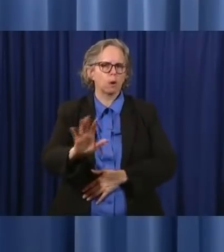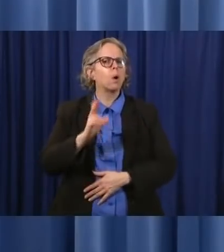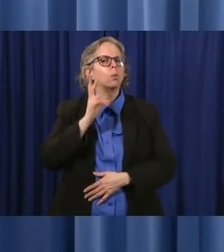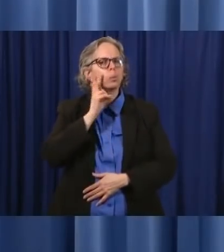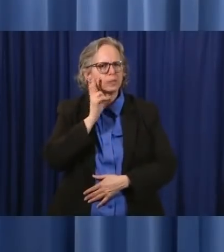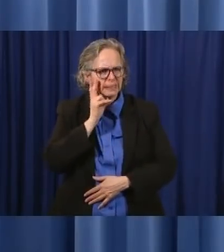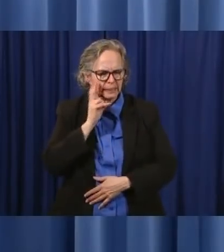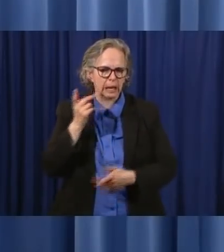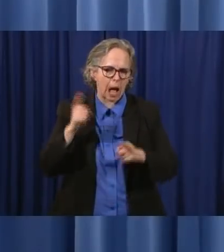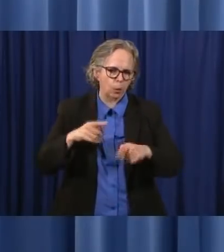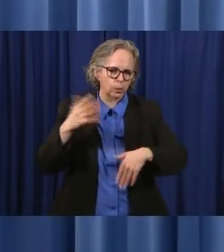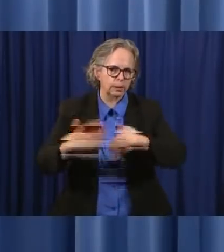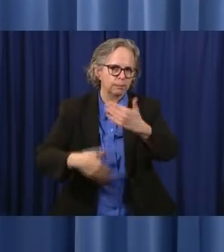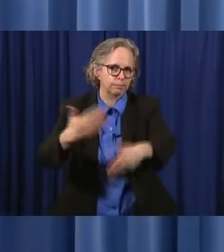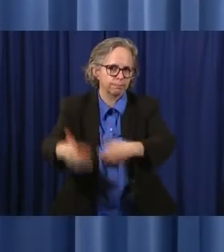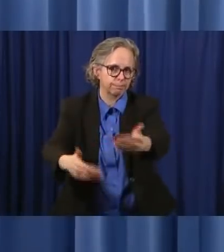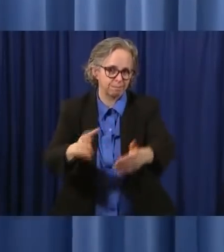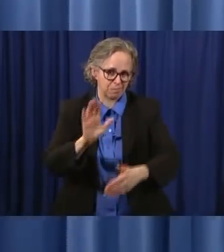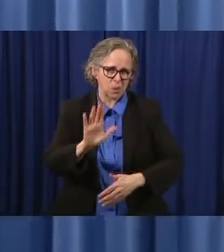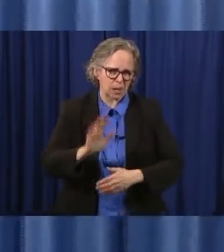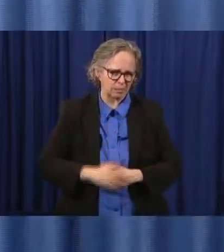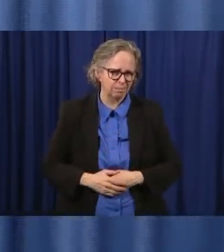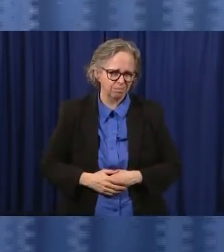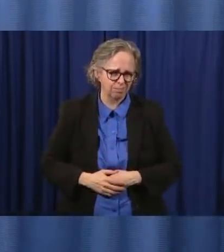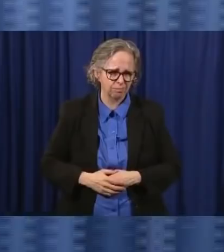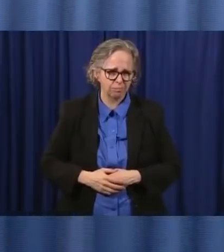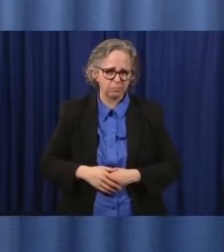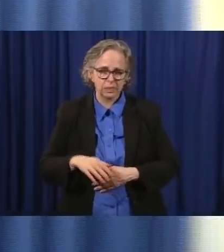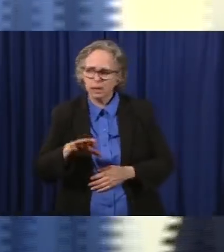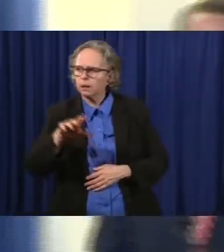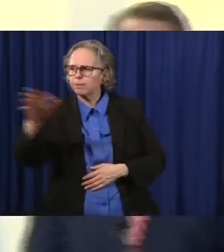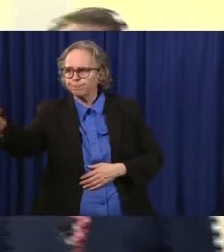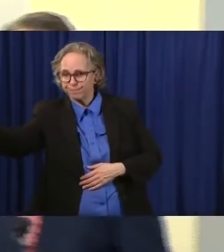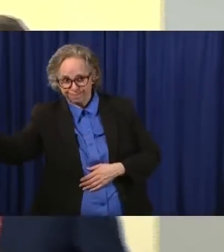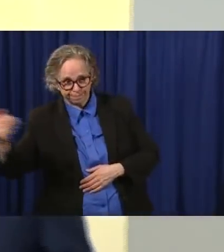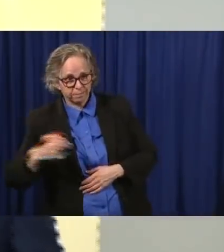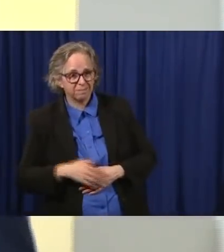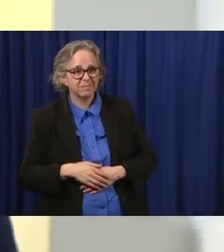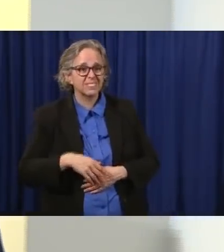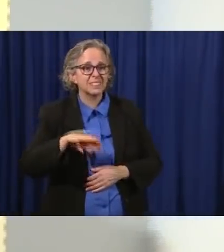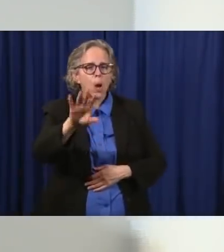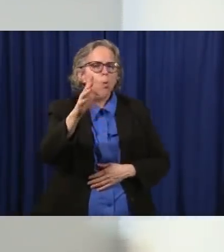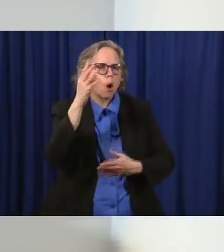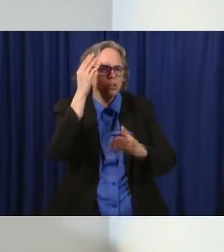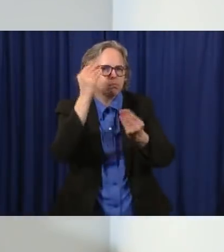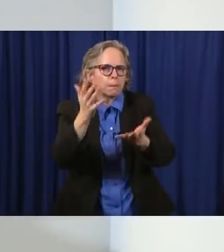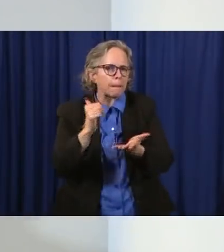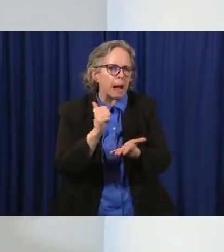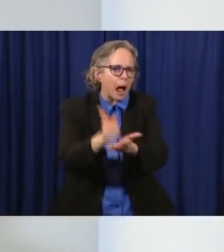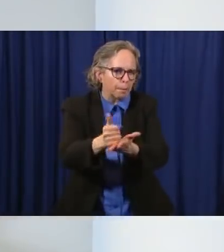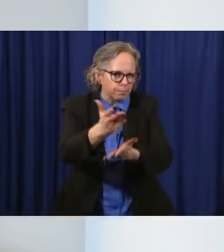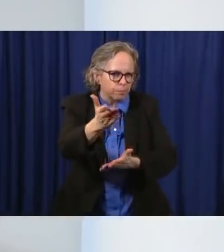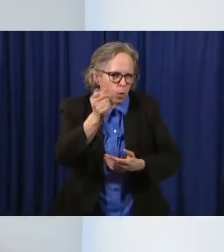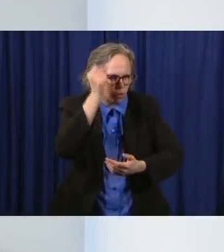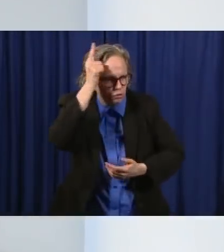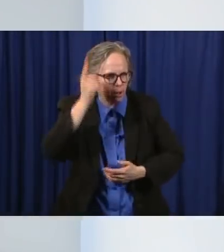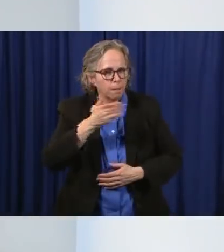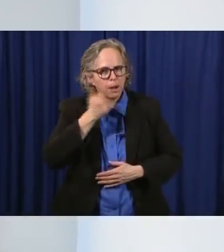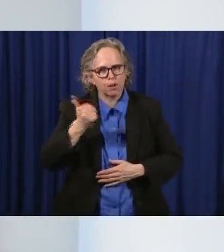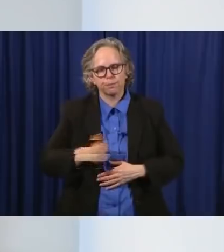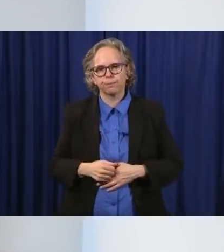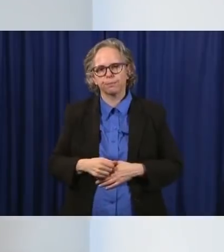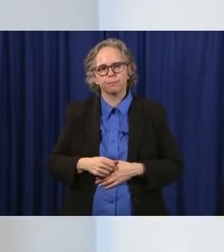Governor. A little piece on that could be helpful too to consider is that with 1